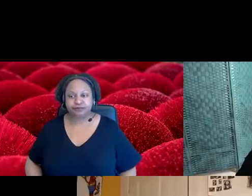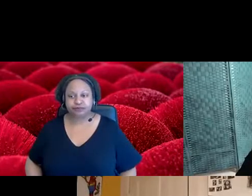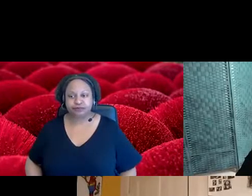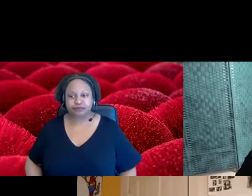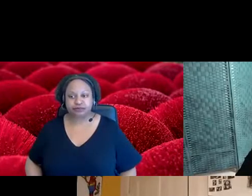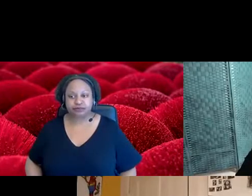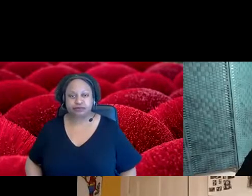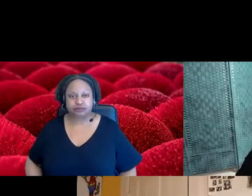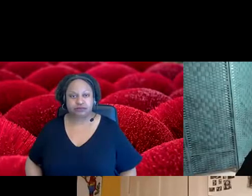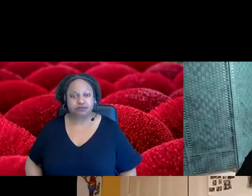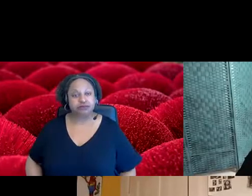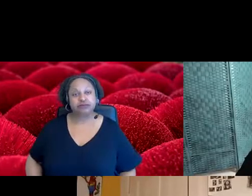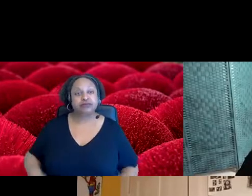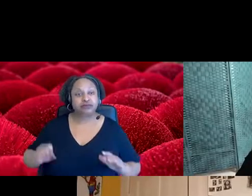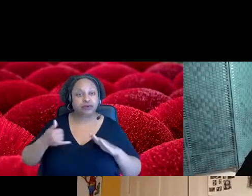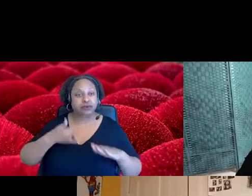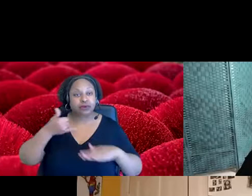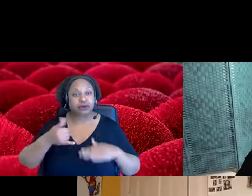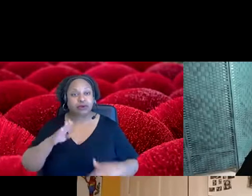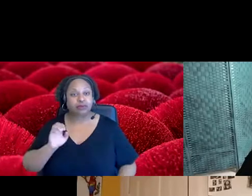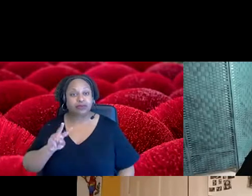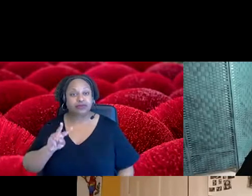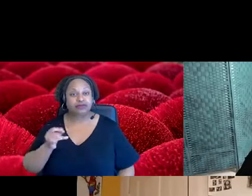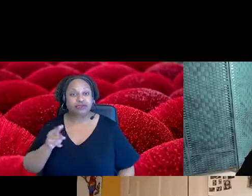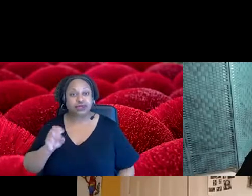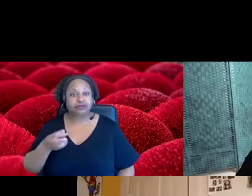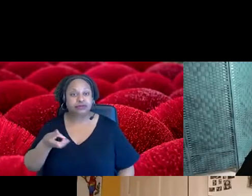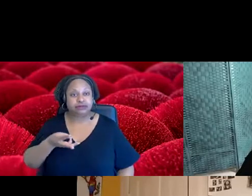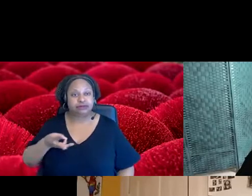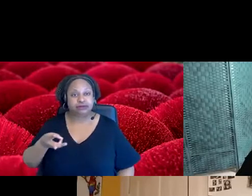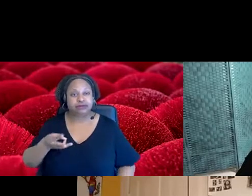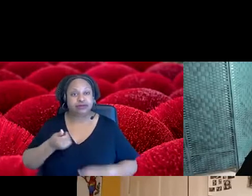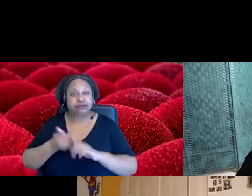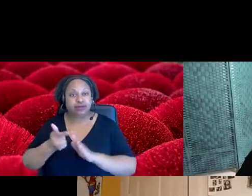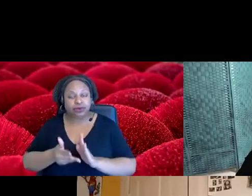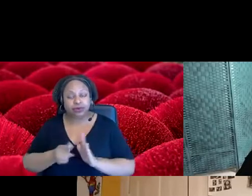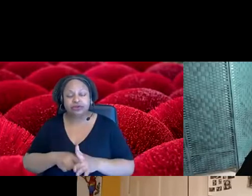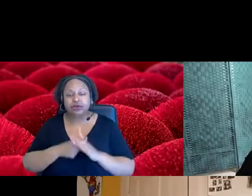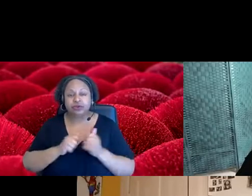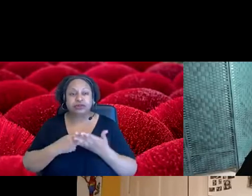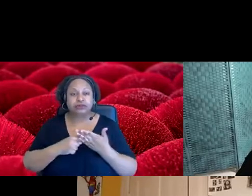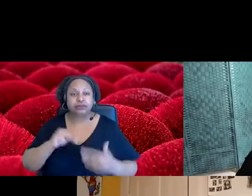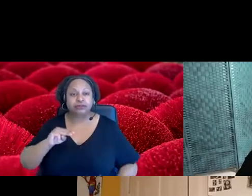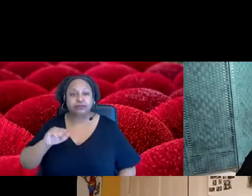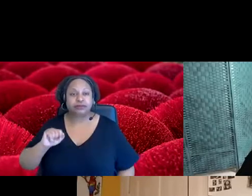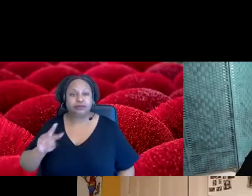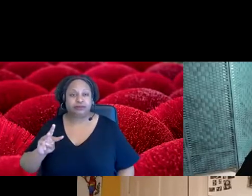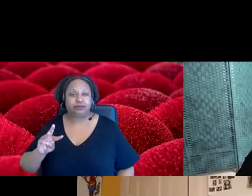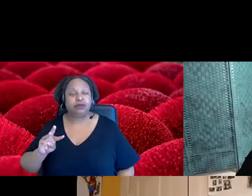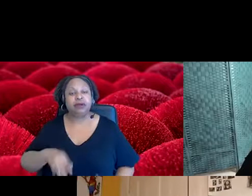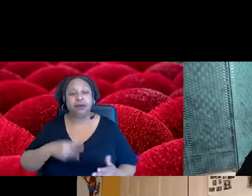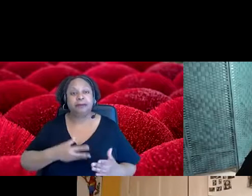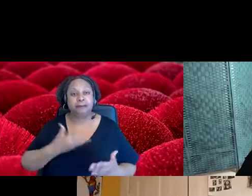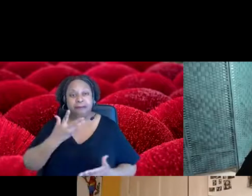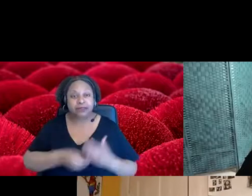you could dial Bev Jacobs on Six Nations, who's a lawyer and started the missing and murdered women like 16 years ago. And she